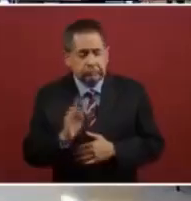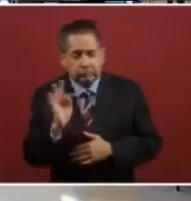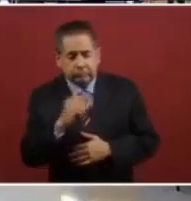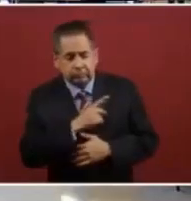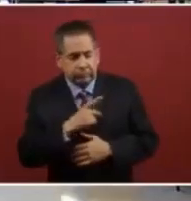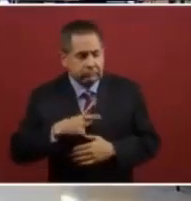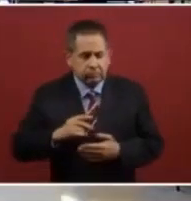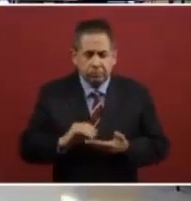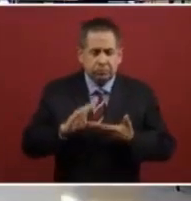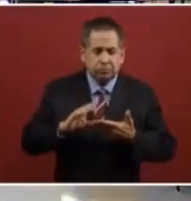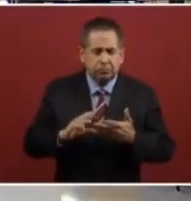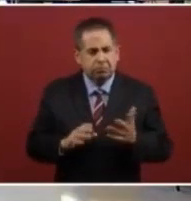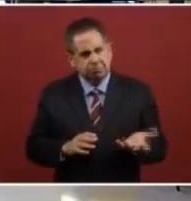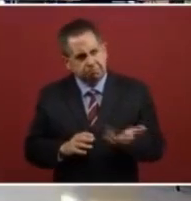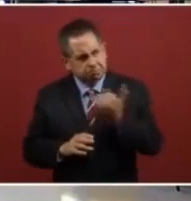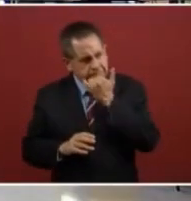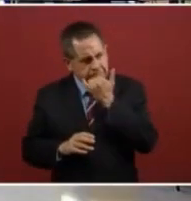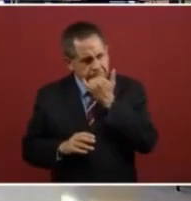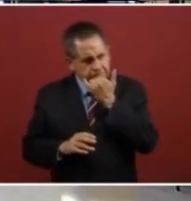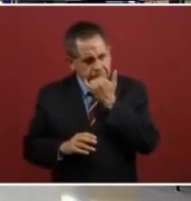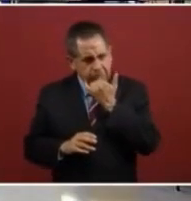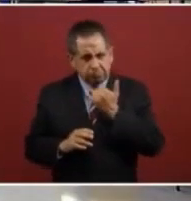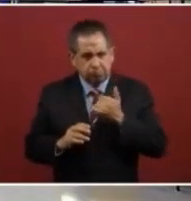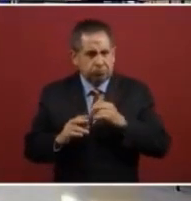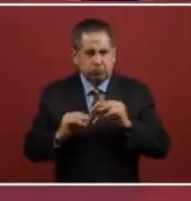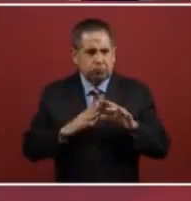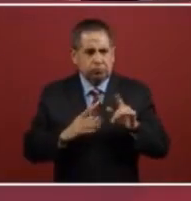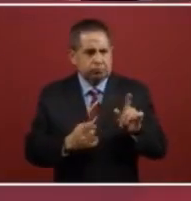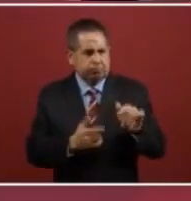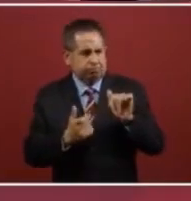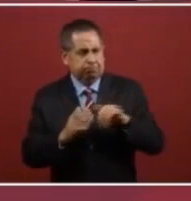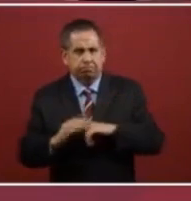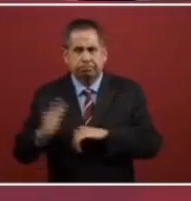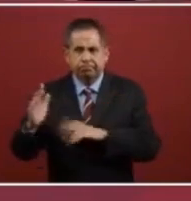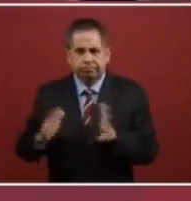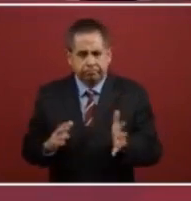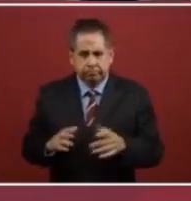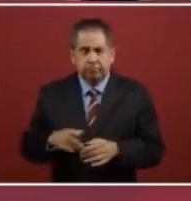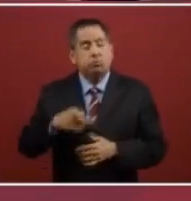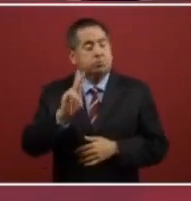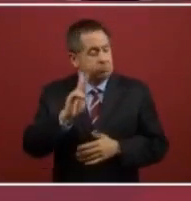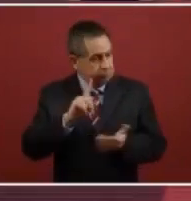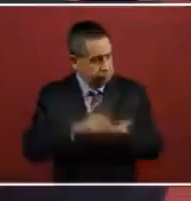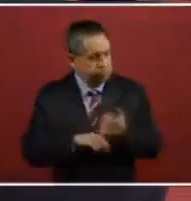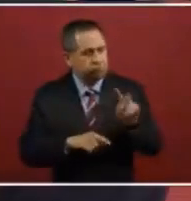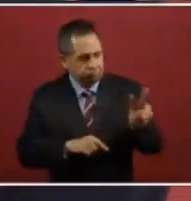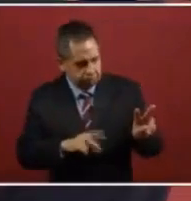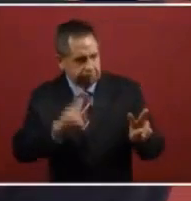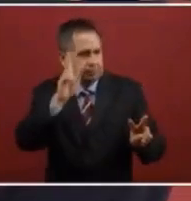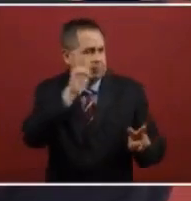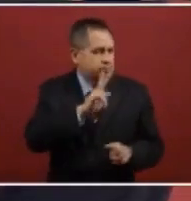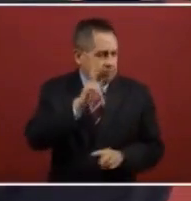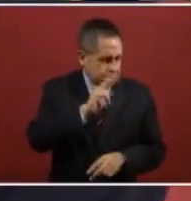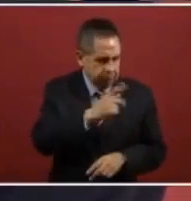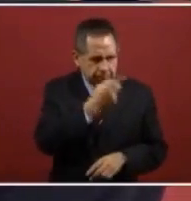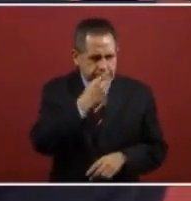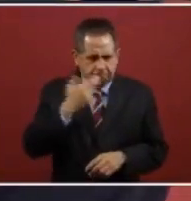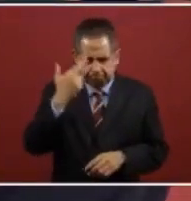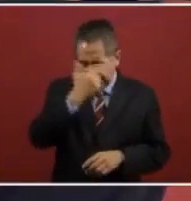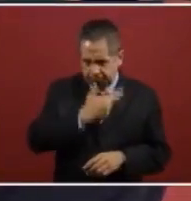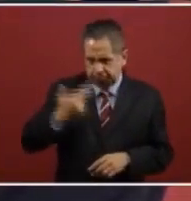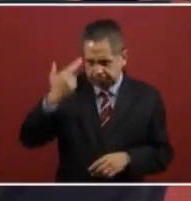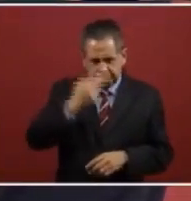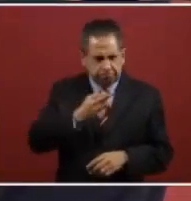adeudos, no tendríamos If that una were the case, recaudación that mayor. De todas that it were maneras, increasing lo the vamos national debt, a revisar.